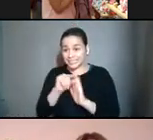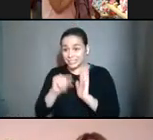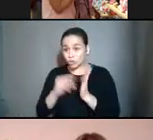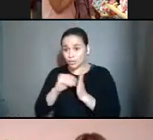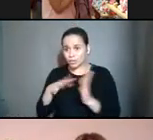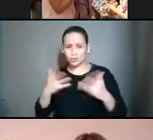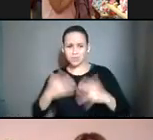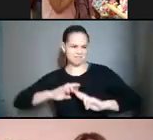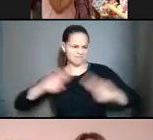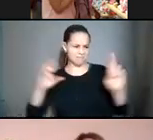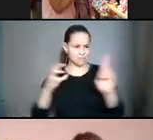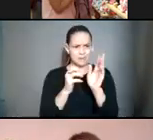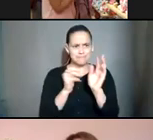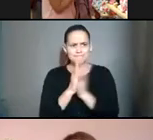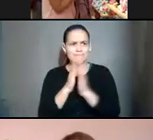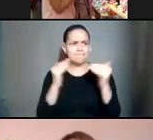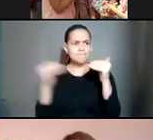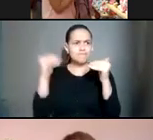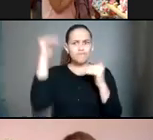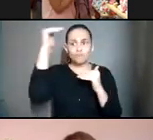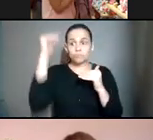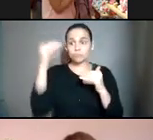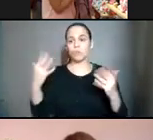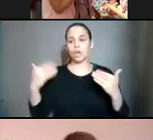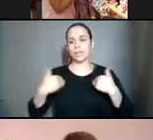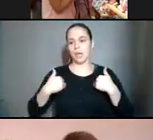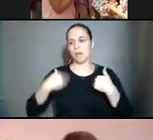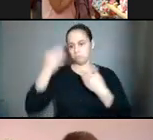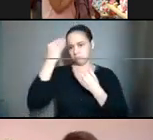have content available to push them further.